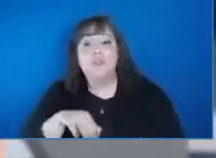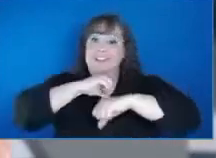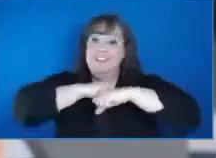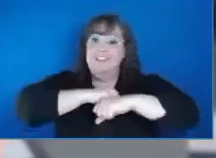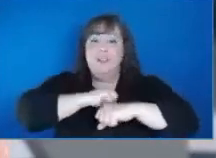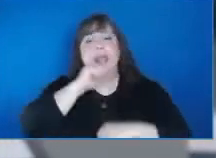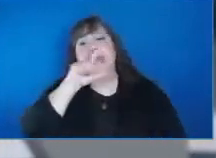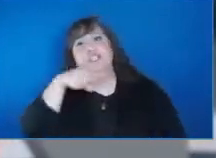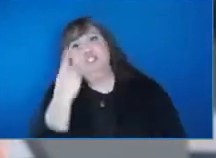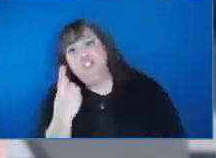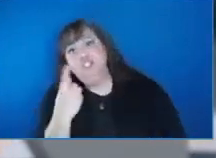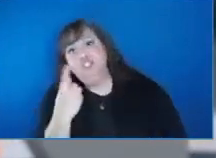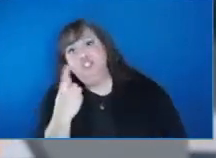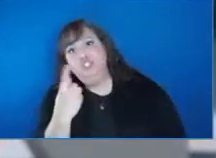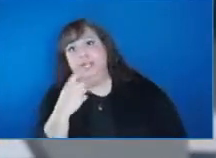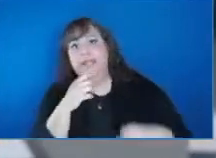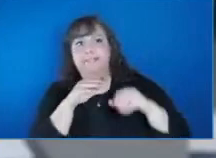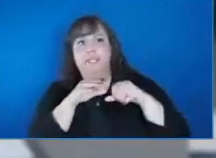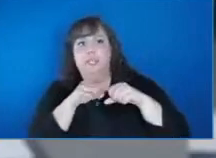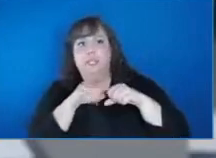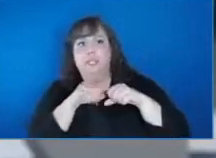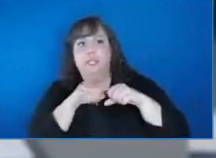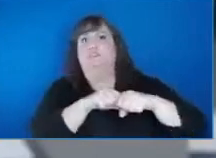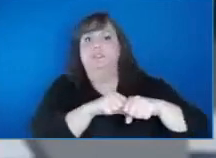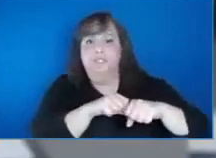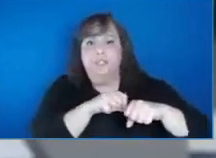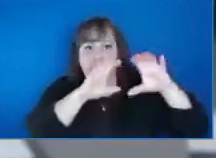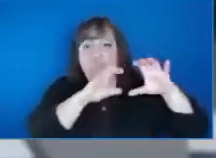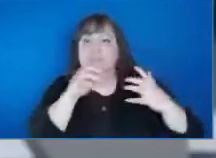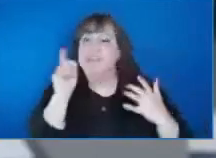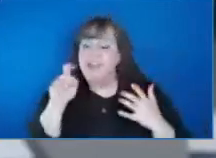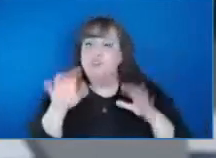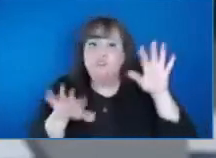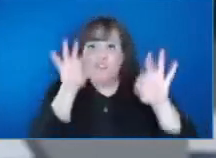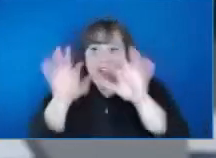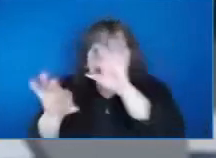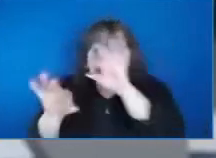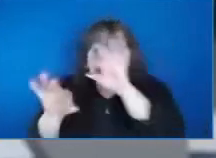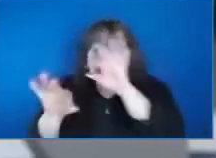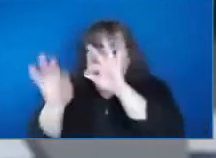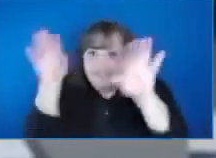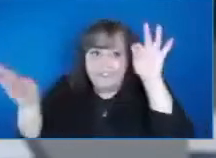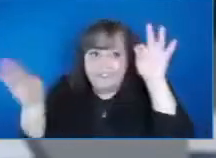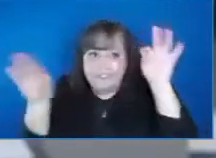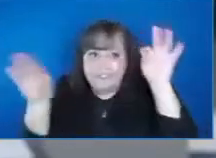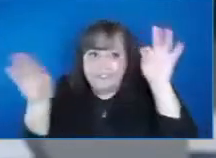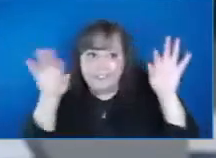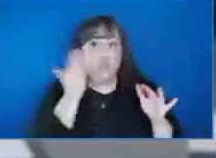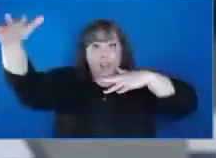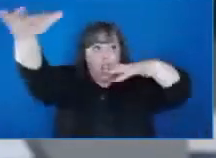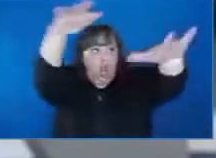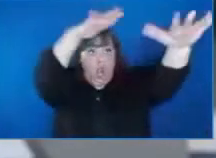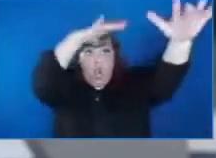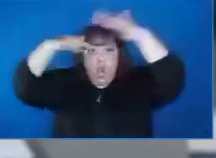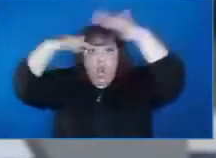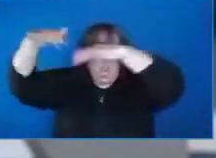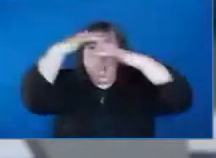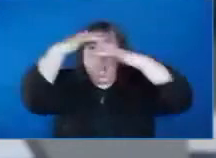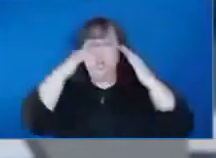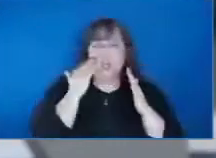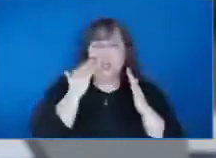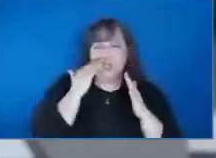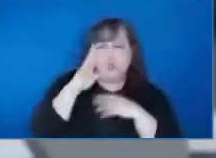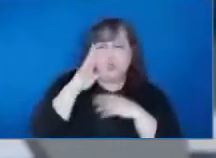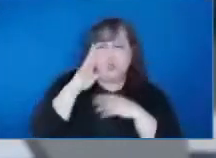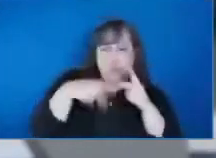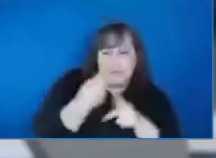You need to be finding all of the asteroids. This is key to planetary defense, knowing where the asteroids are, characterizing them, tracking